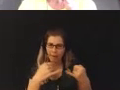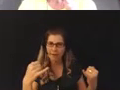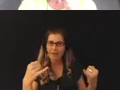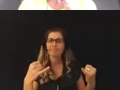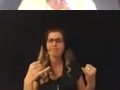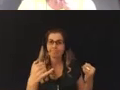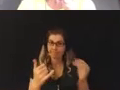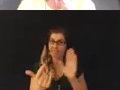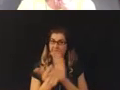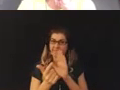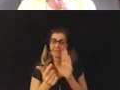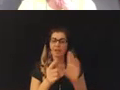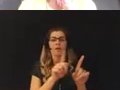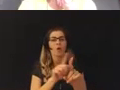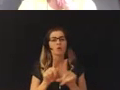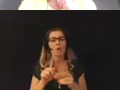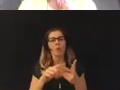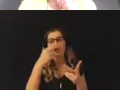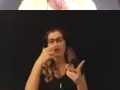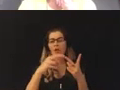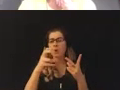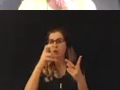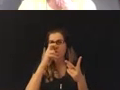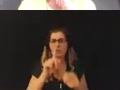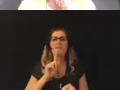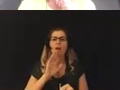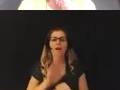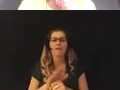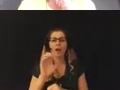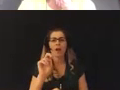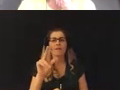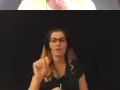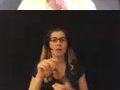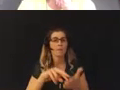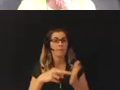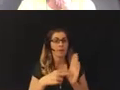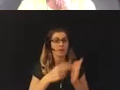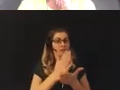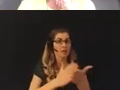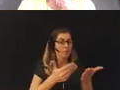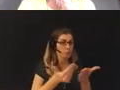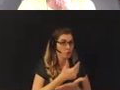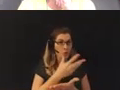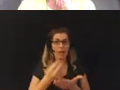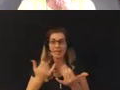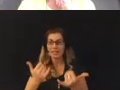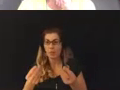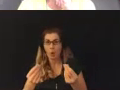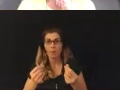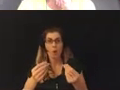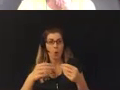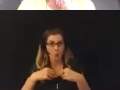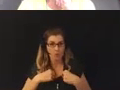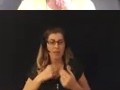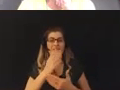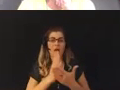We also looked at restrictive covenants, which began in 1925, where there were agreements between new and existing property owners. People were forced and